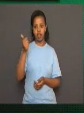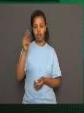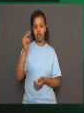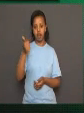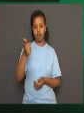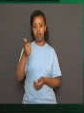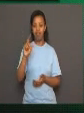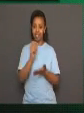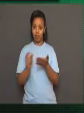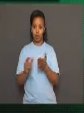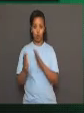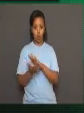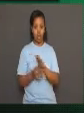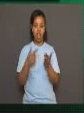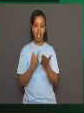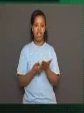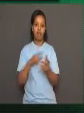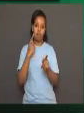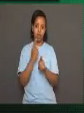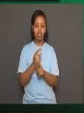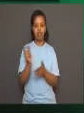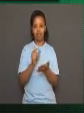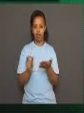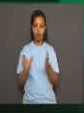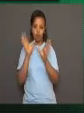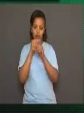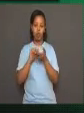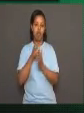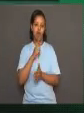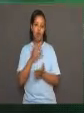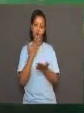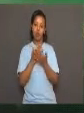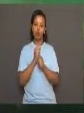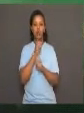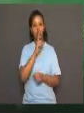this activity correctly. Good work.